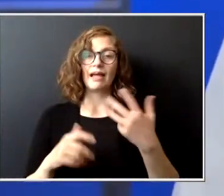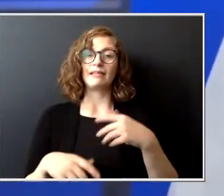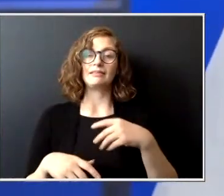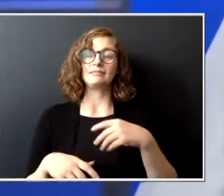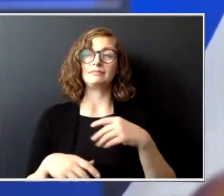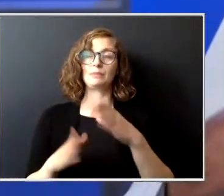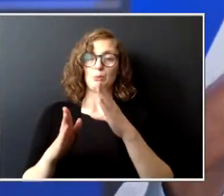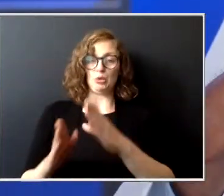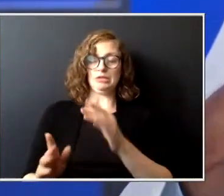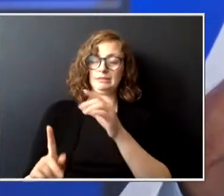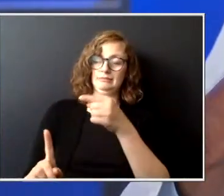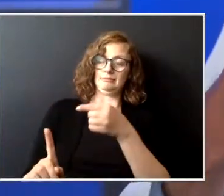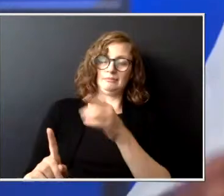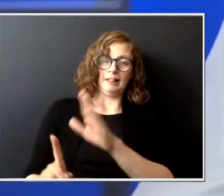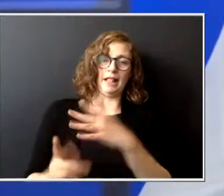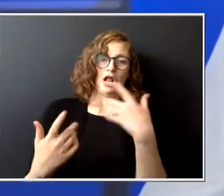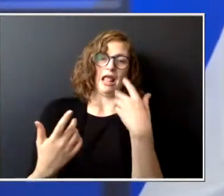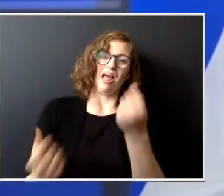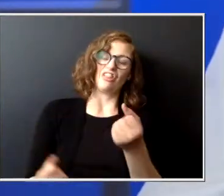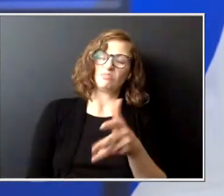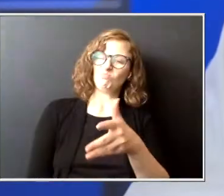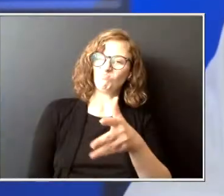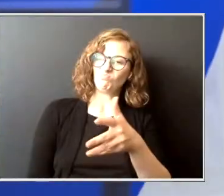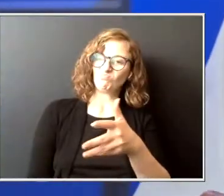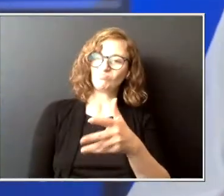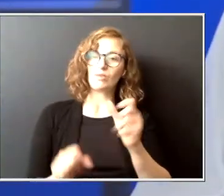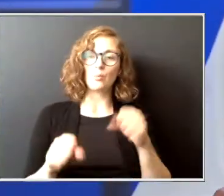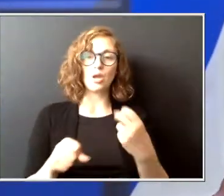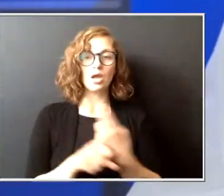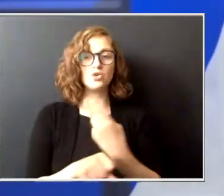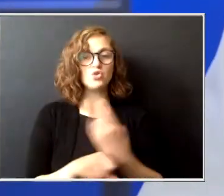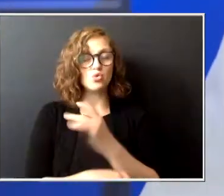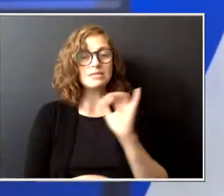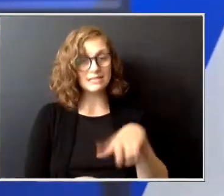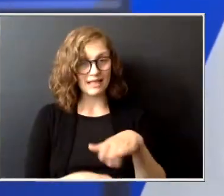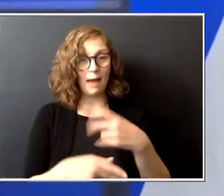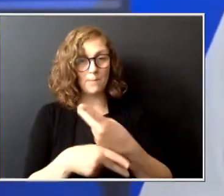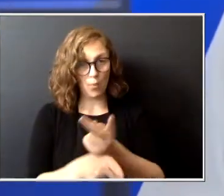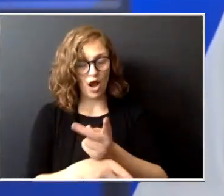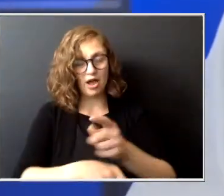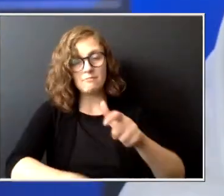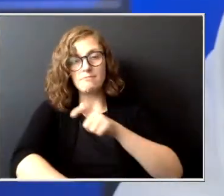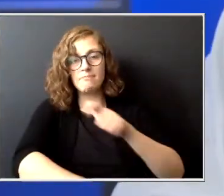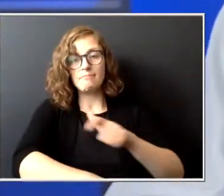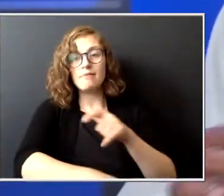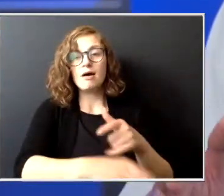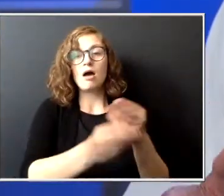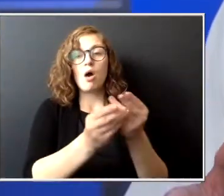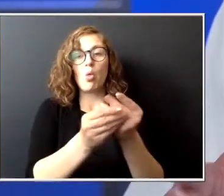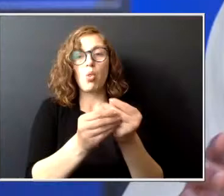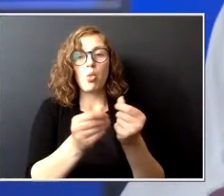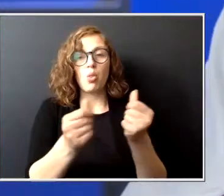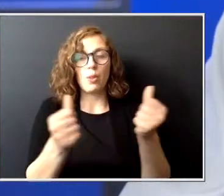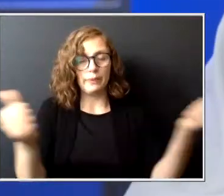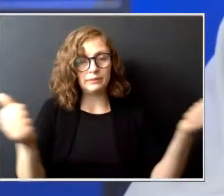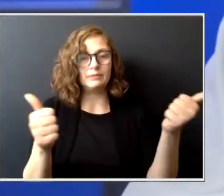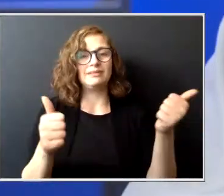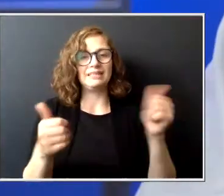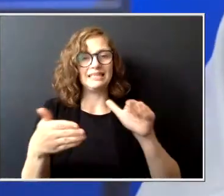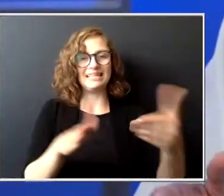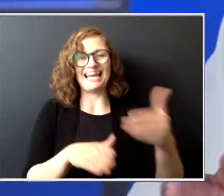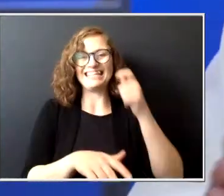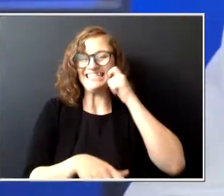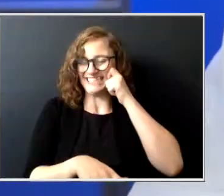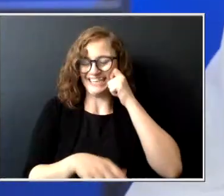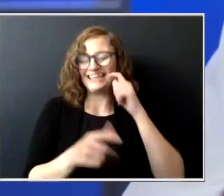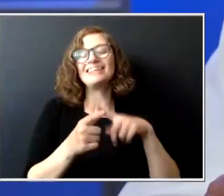can be used to completely dissolve and remove the dead layer of skin, and then decide if the wound can heal